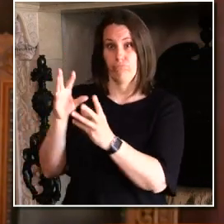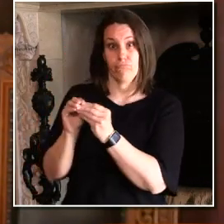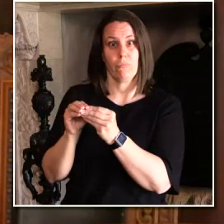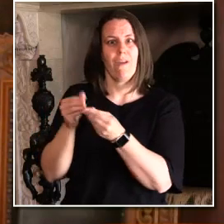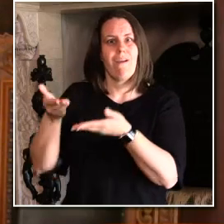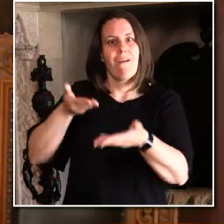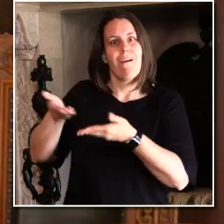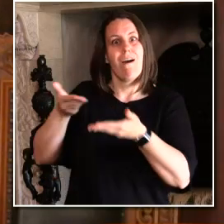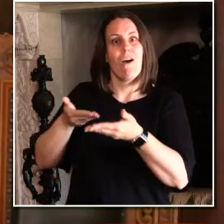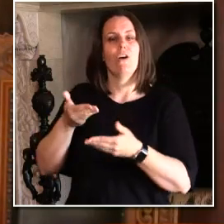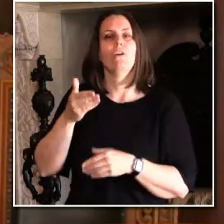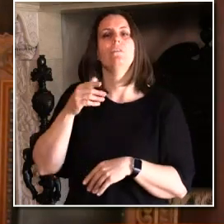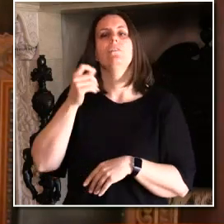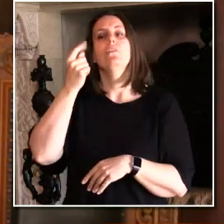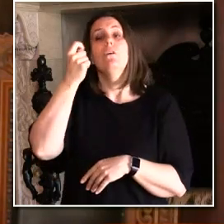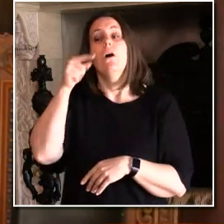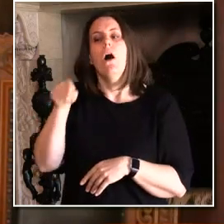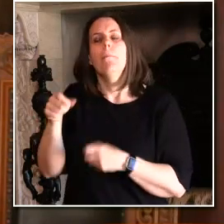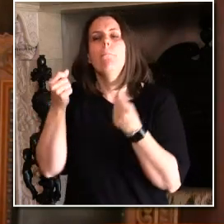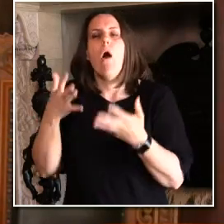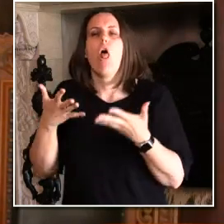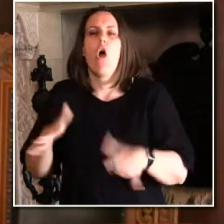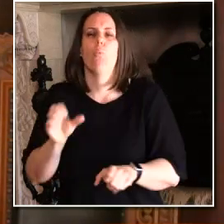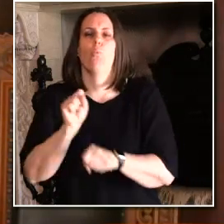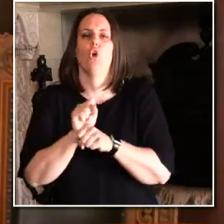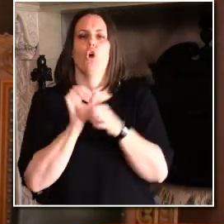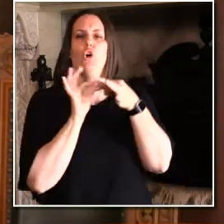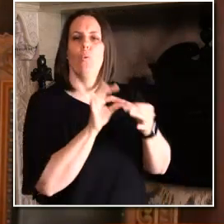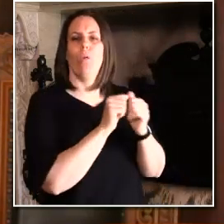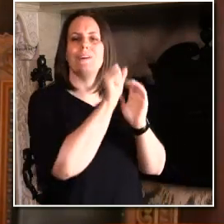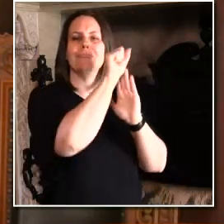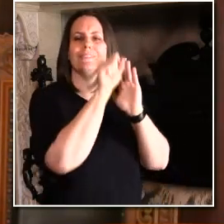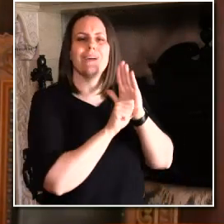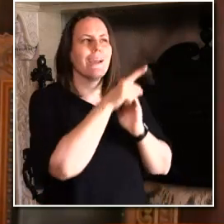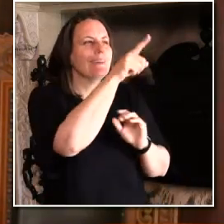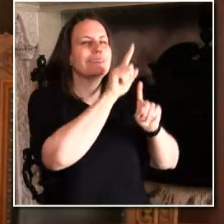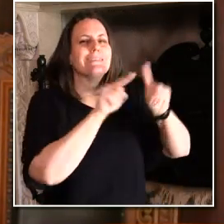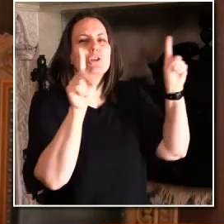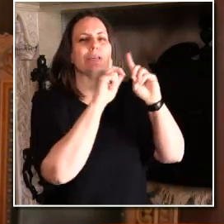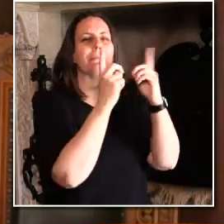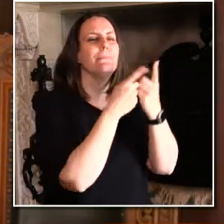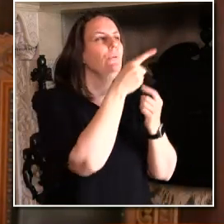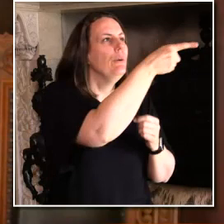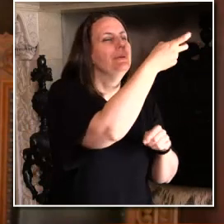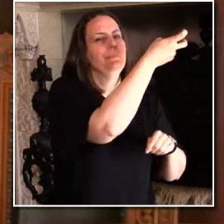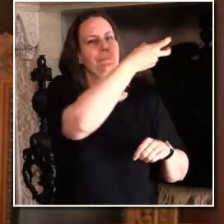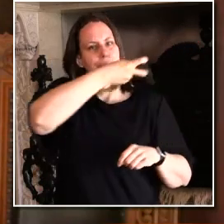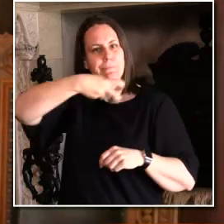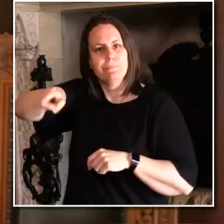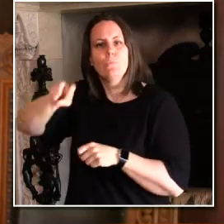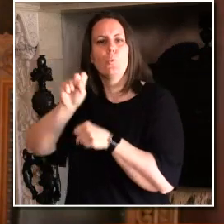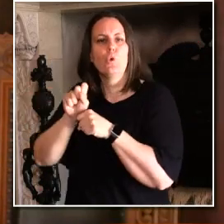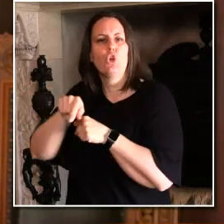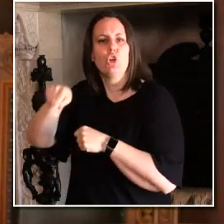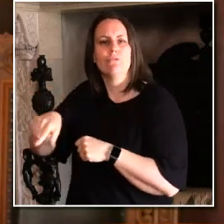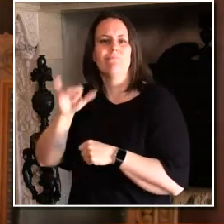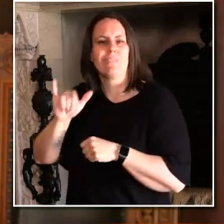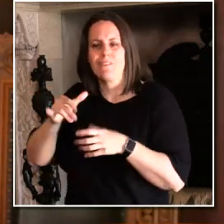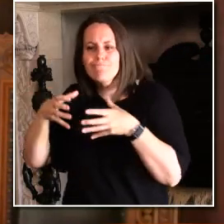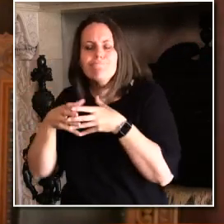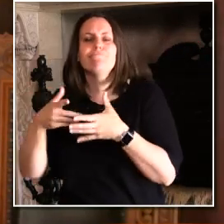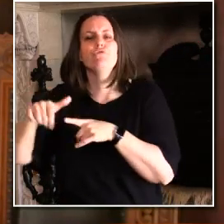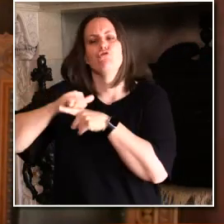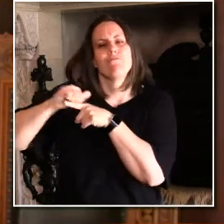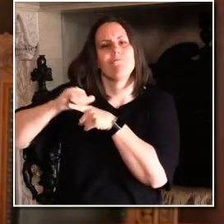work duties, Department of Health Services employees, but employees of other departments across the state government enterprise as well. And